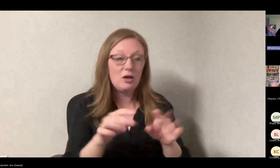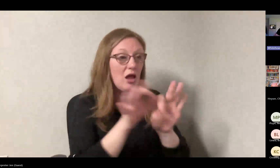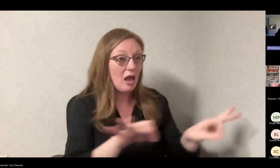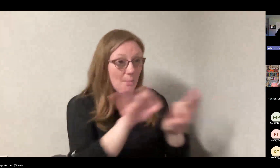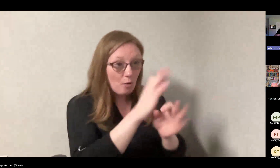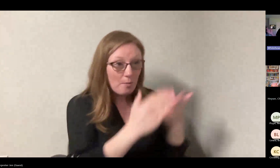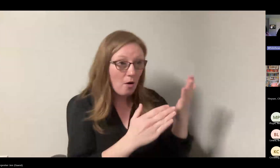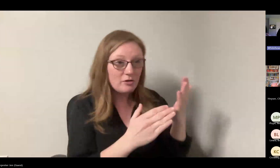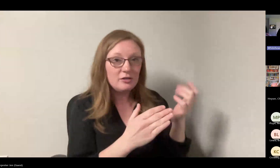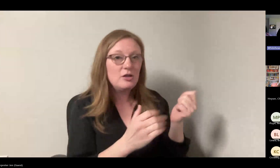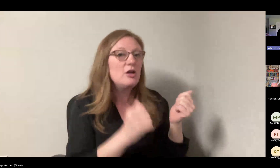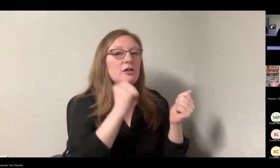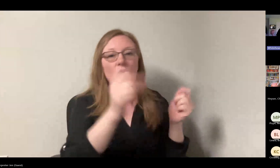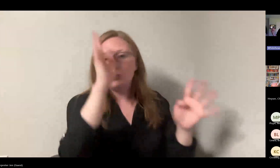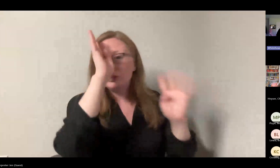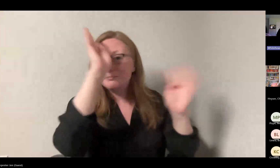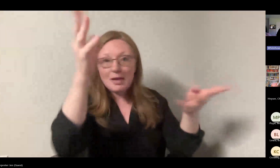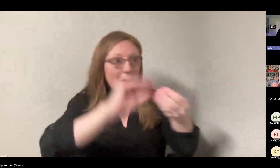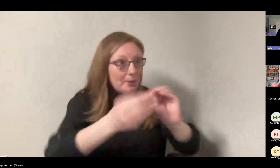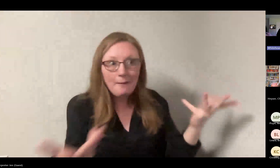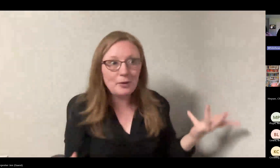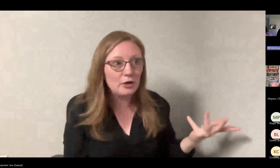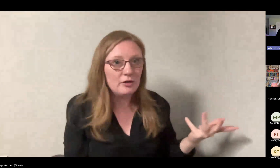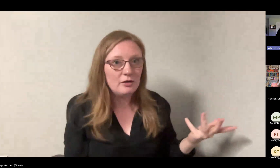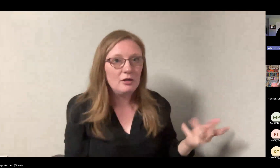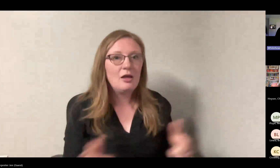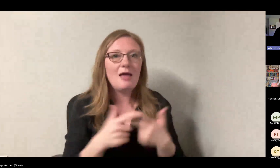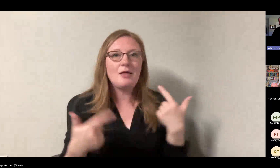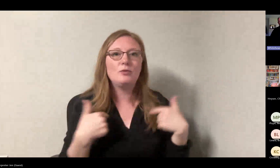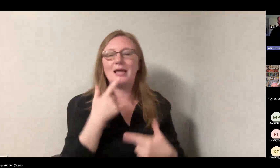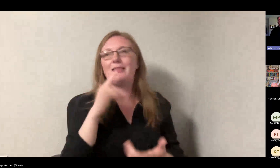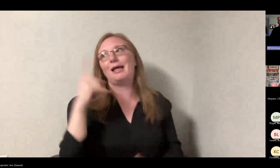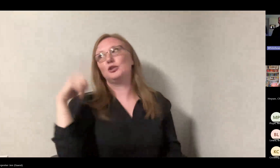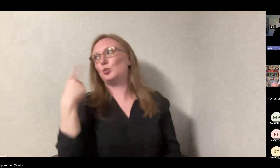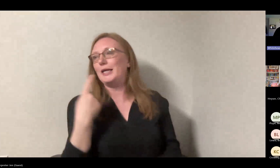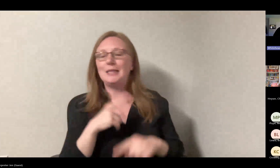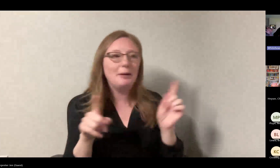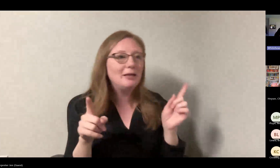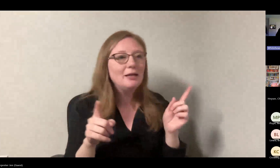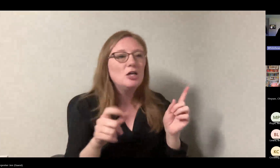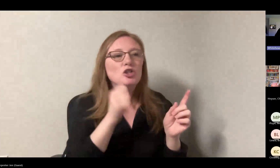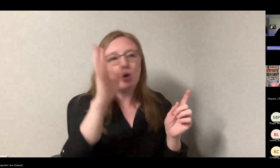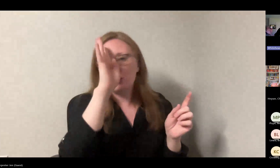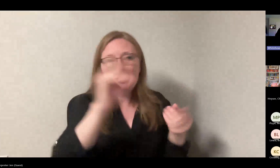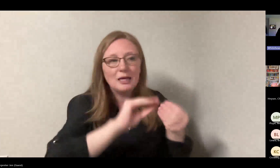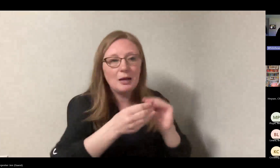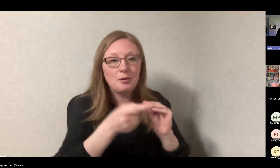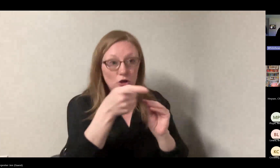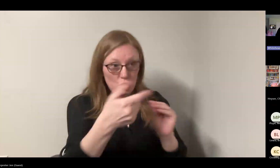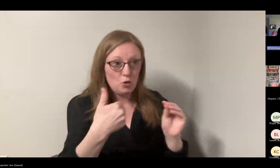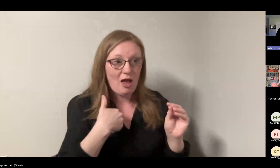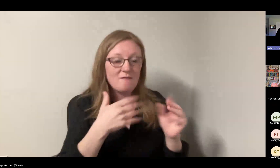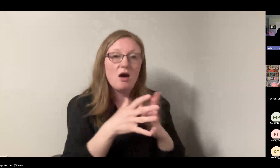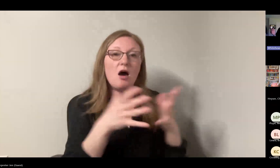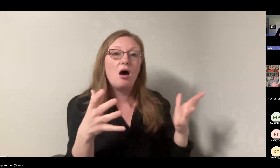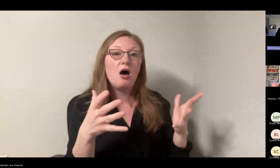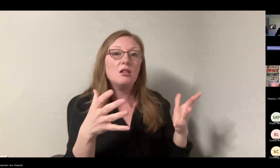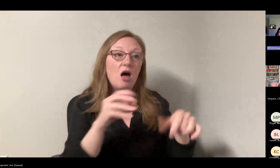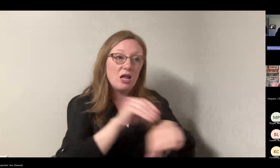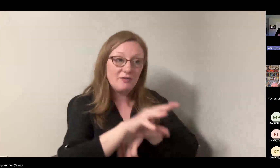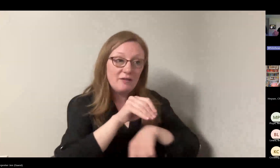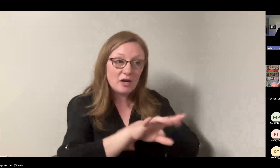don't make up a number, and then we're all sitting there, that's crazy. But just you get everybody, you get a lot of it, you get the advice,